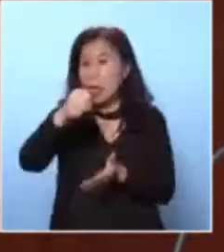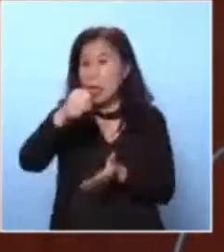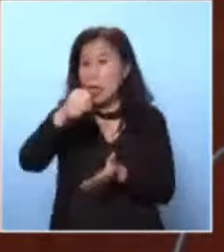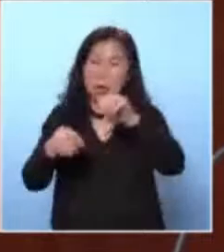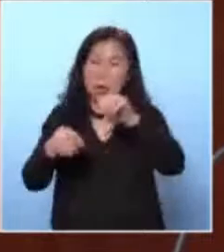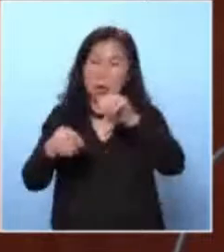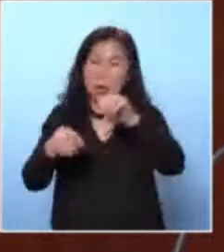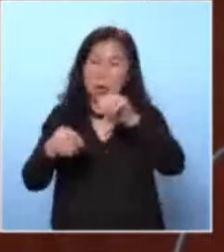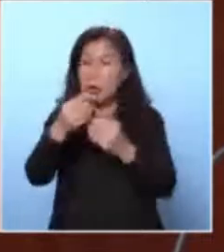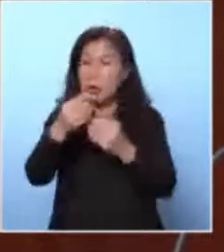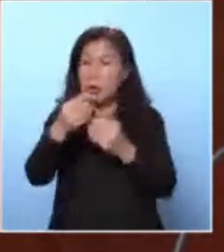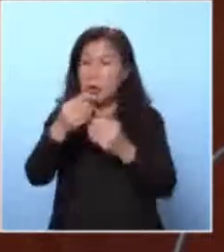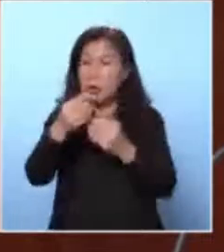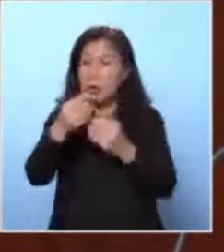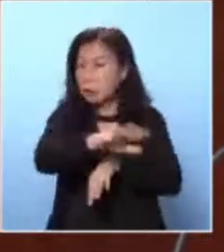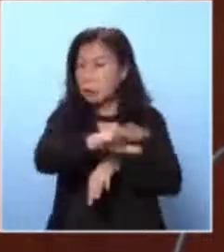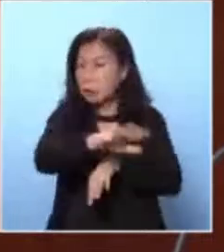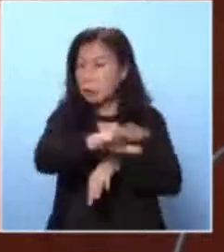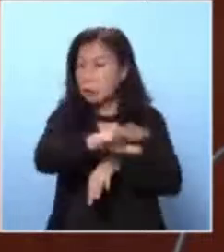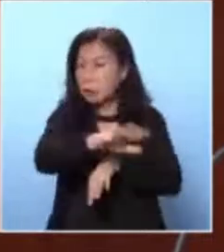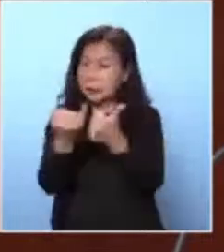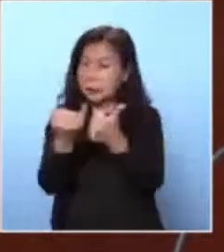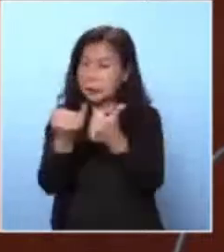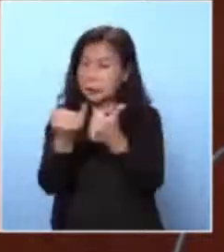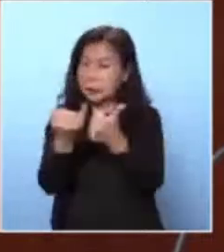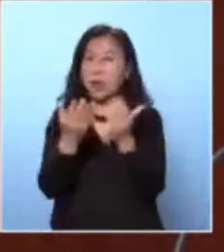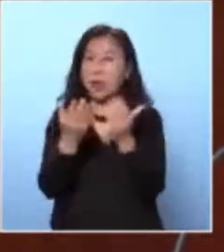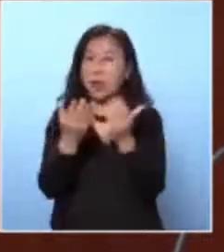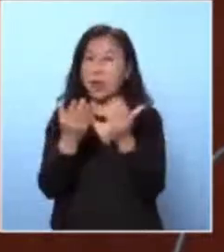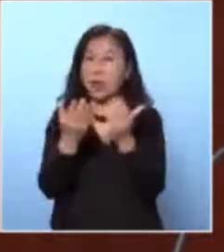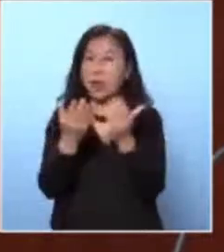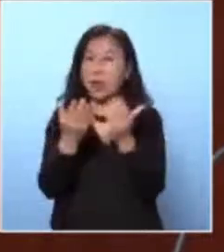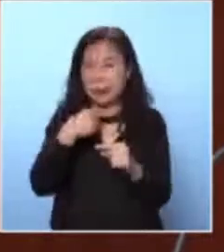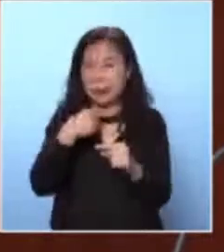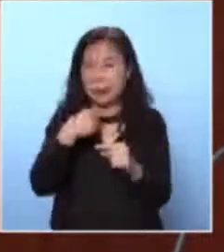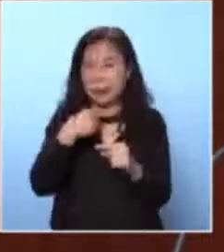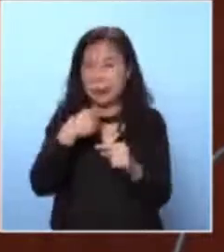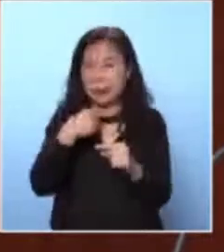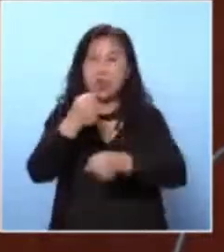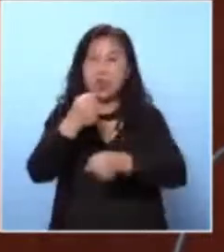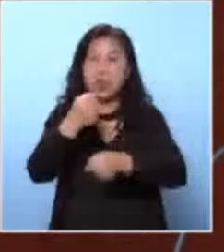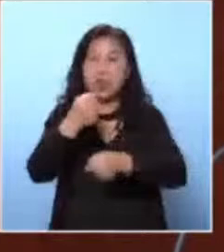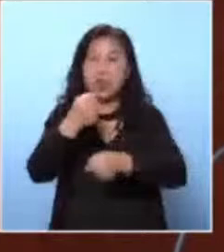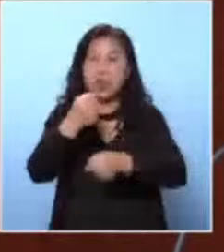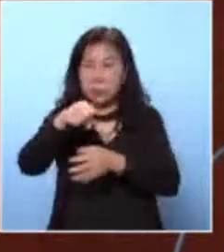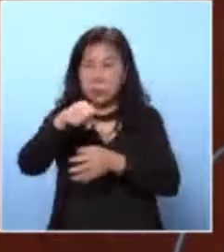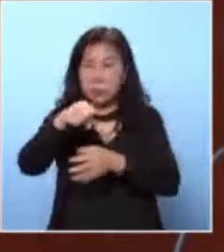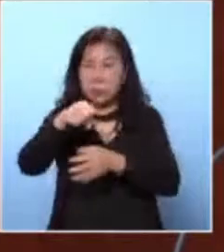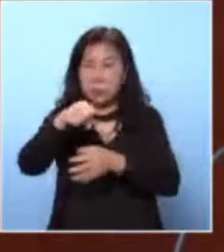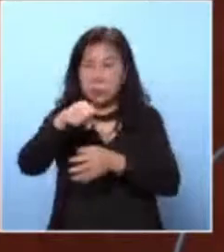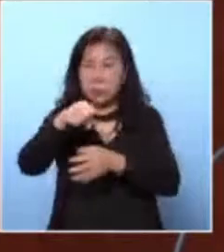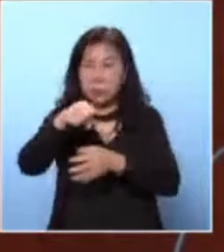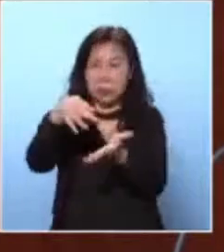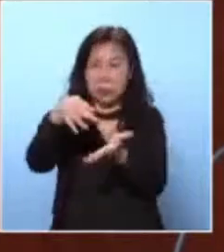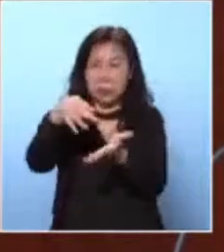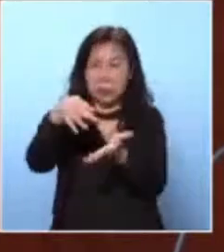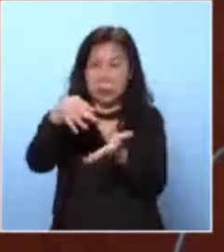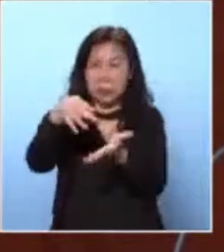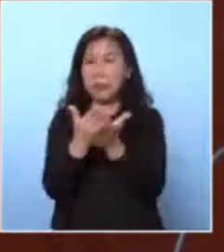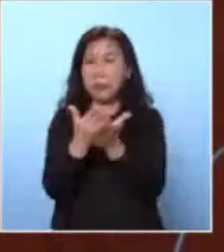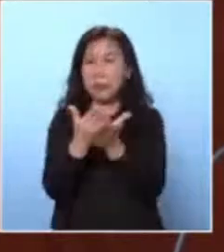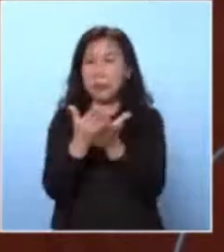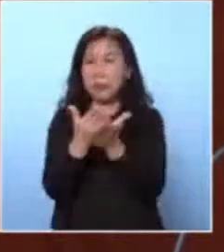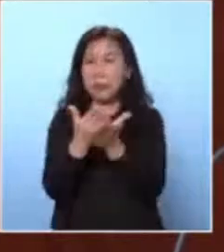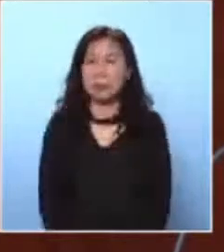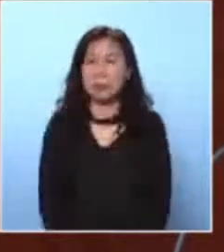prescribe the standards to be qualified as UAS, covering such aspects as the admission, curriculum, accreditation,